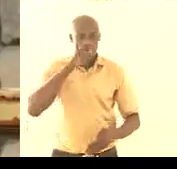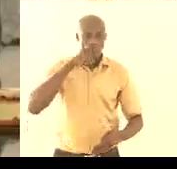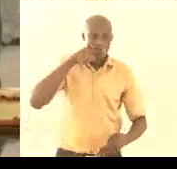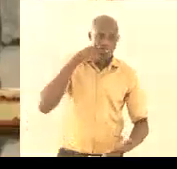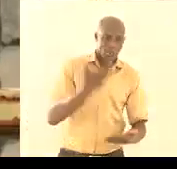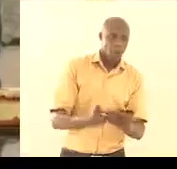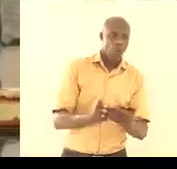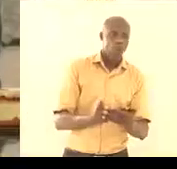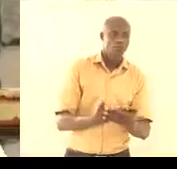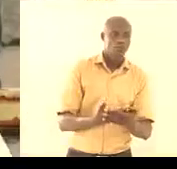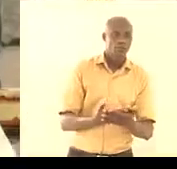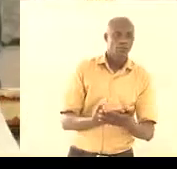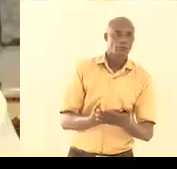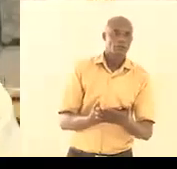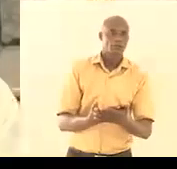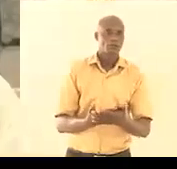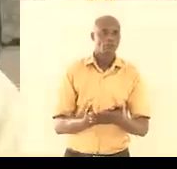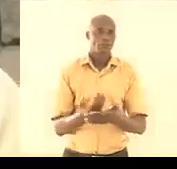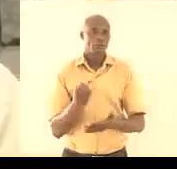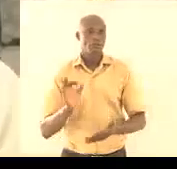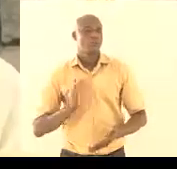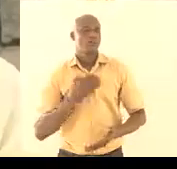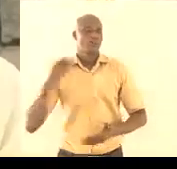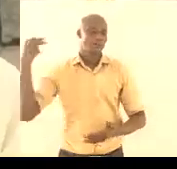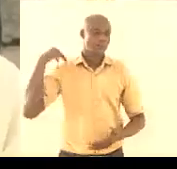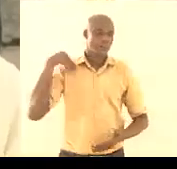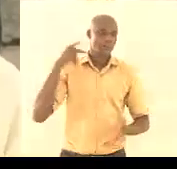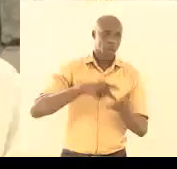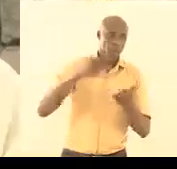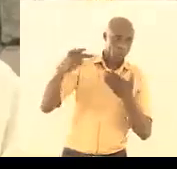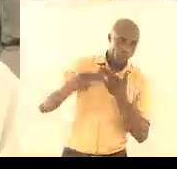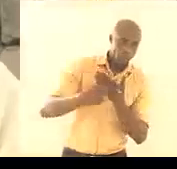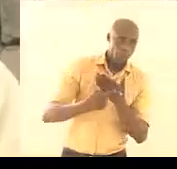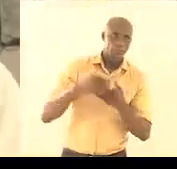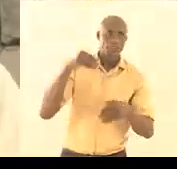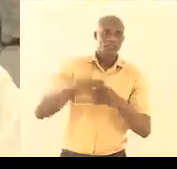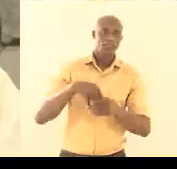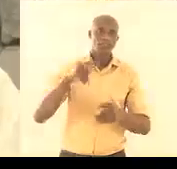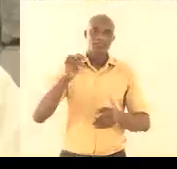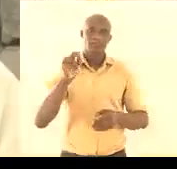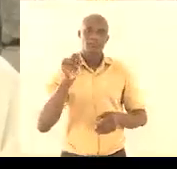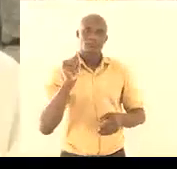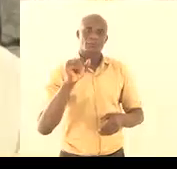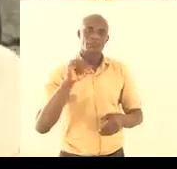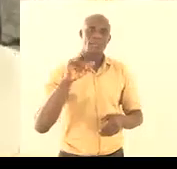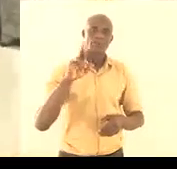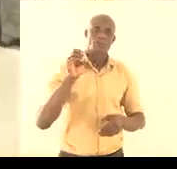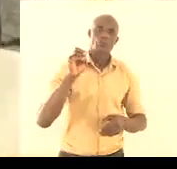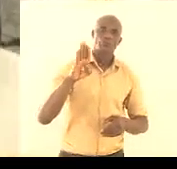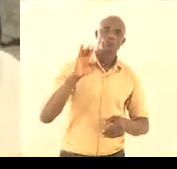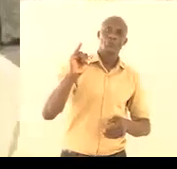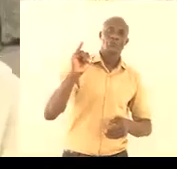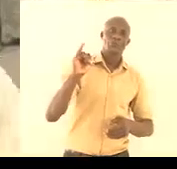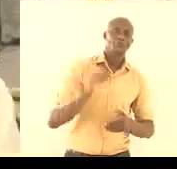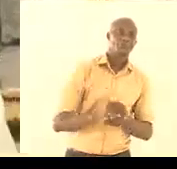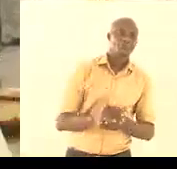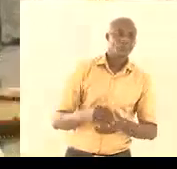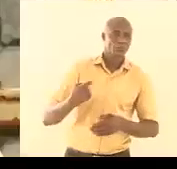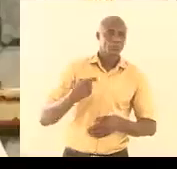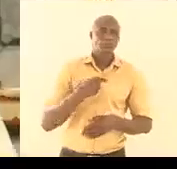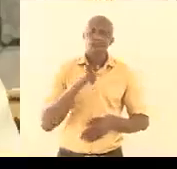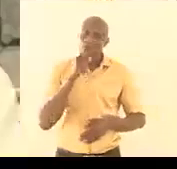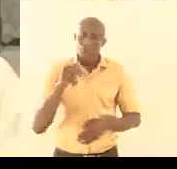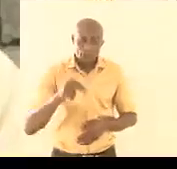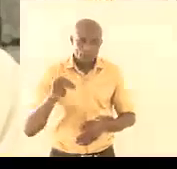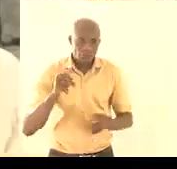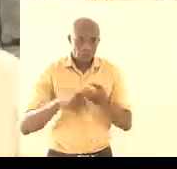our program, accreditation of our master's program in Nairobi, Kenya, and that we didn't